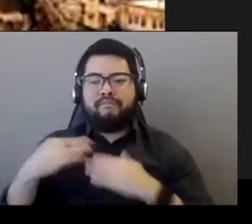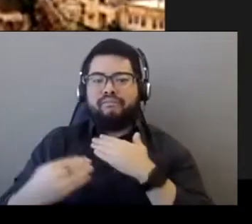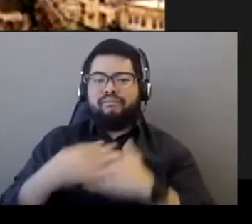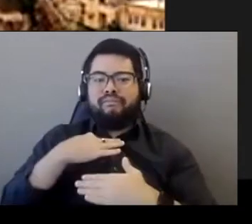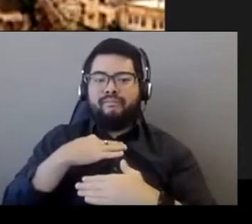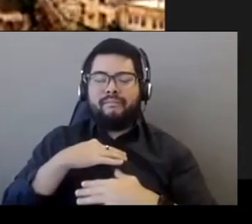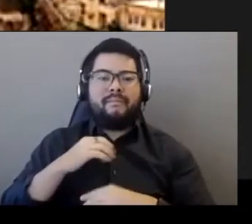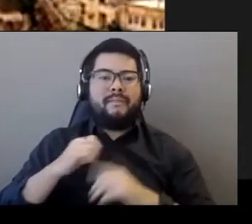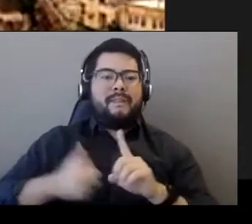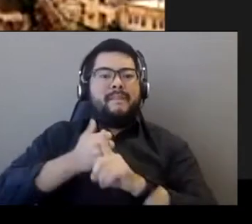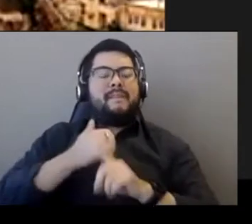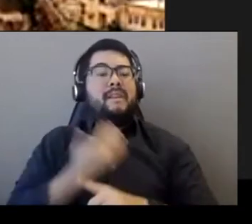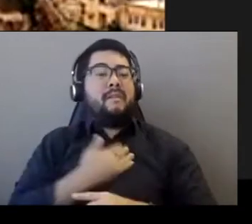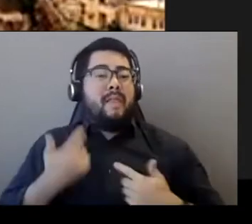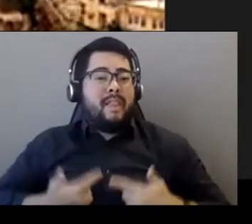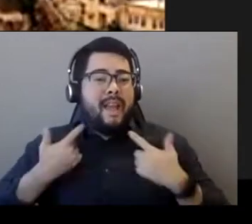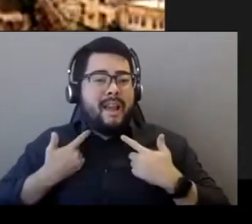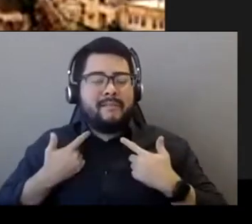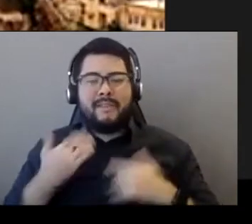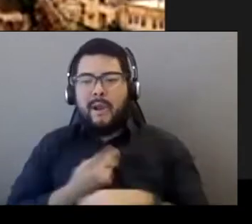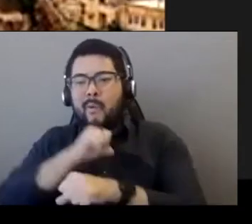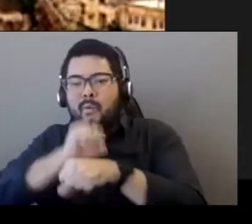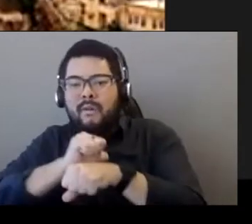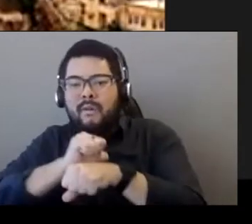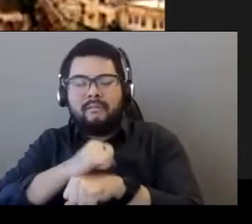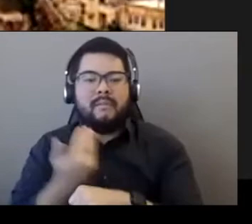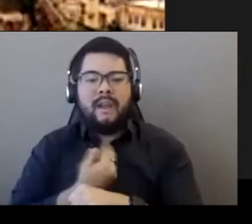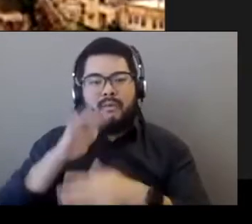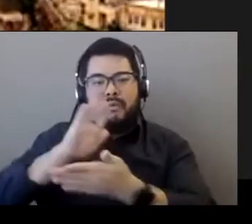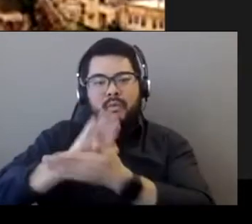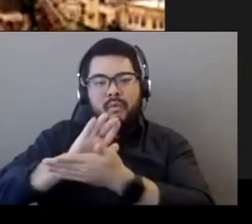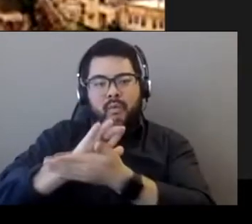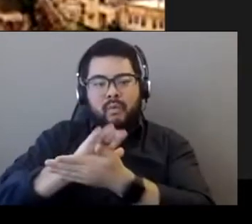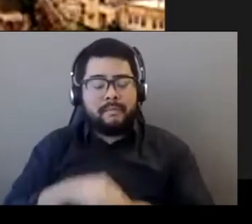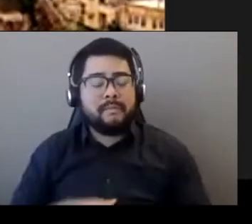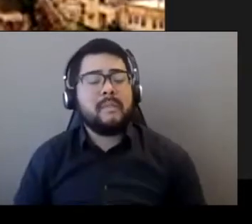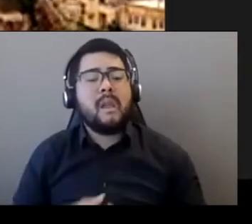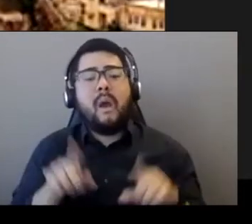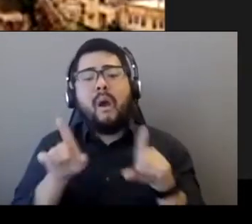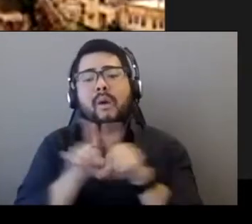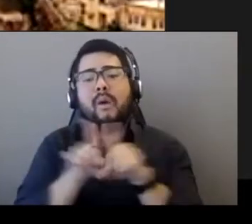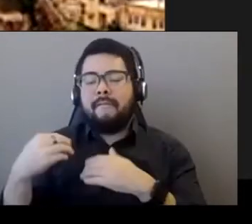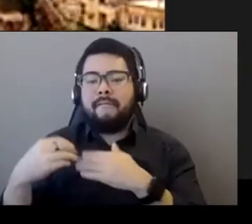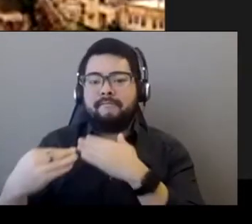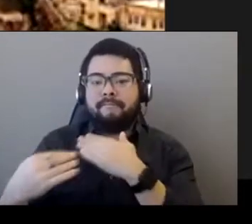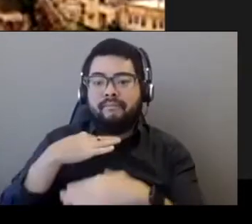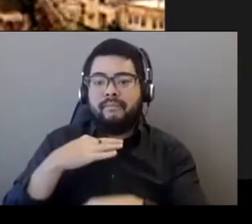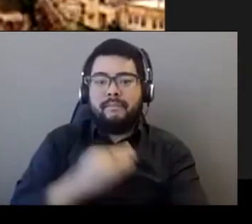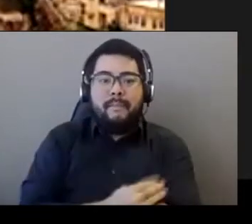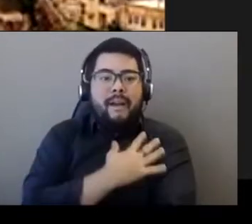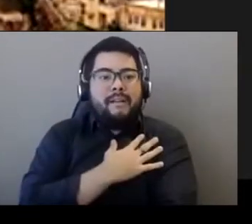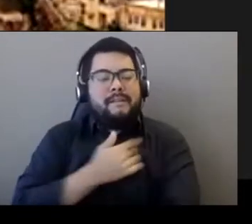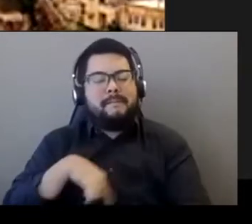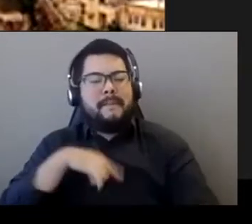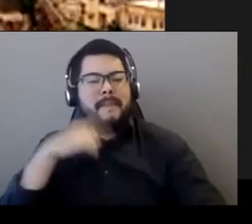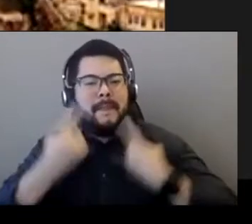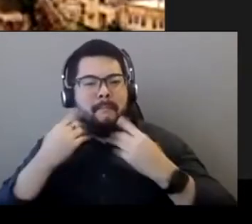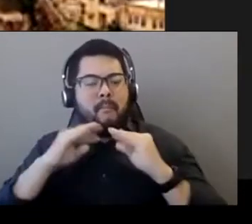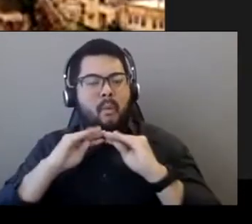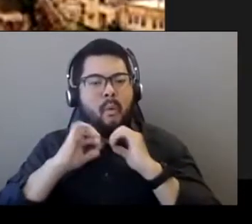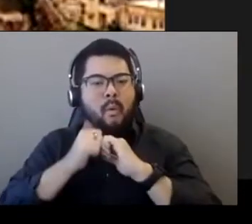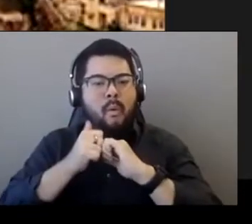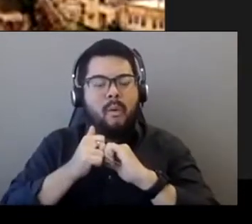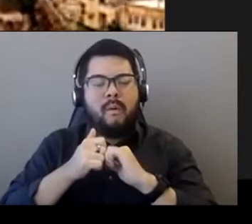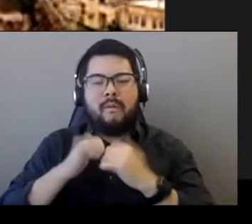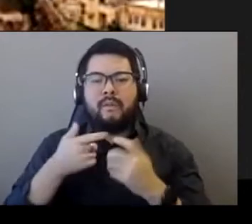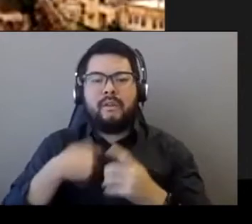labor on our campus. And they've also inspired us to think about what we can do about it. It is my